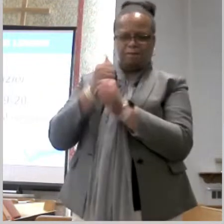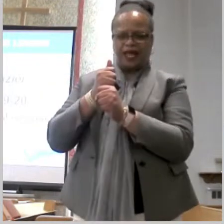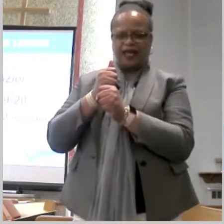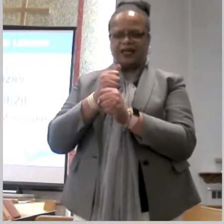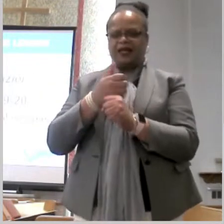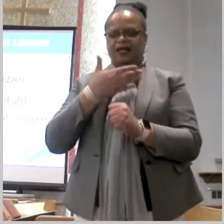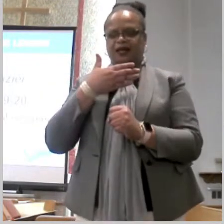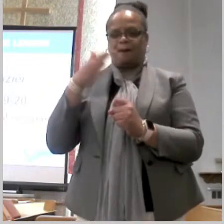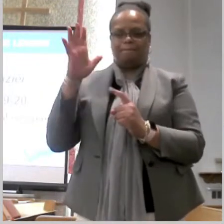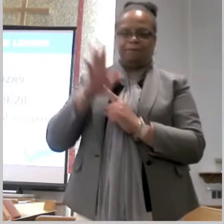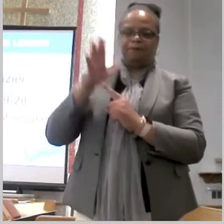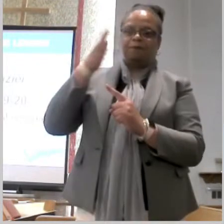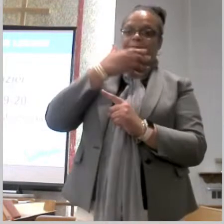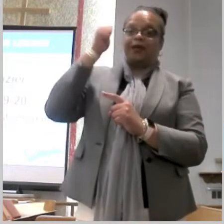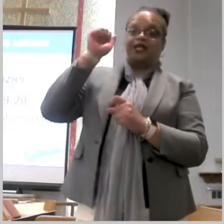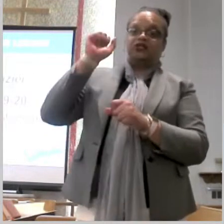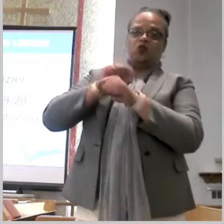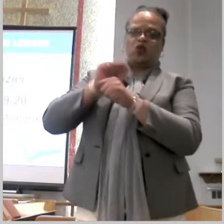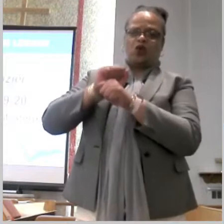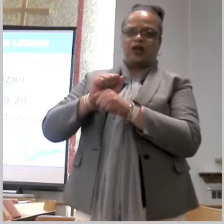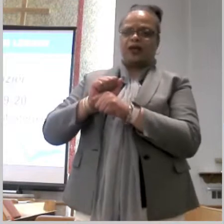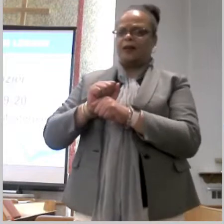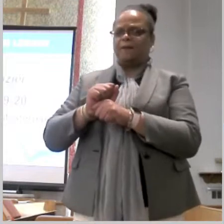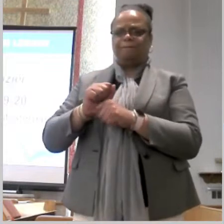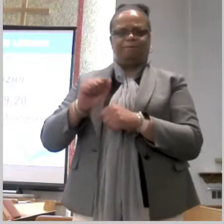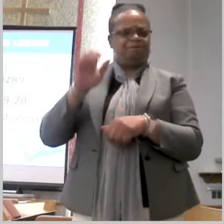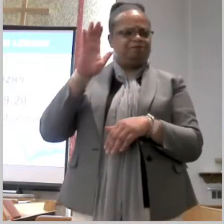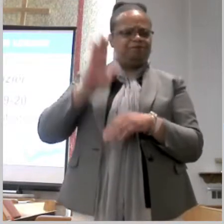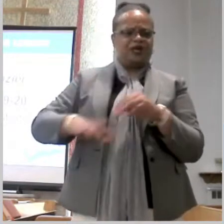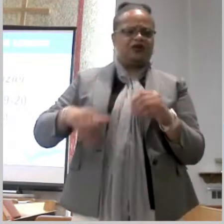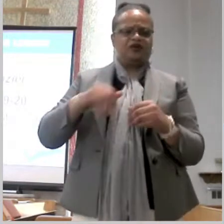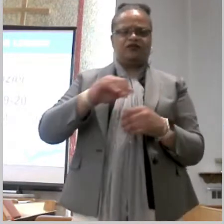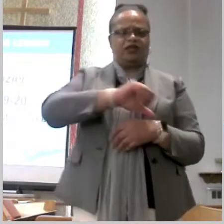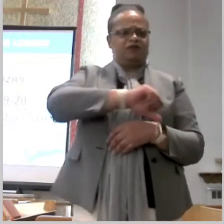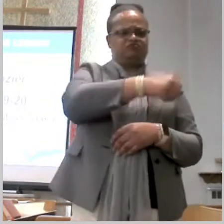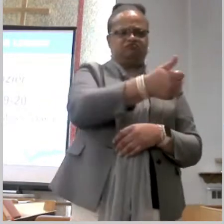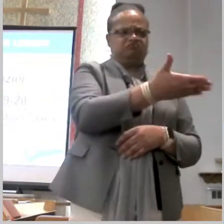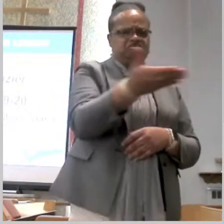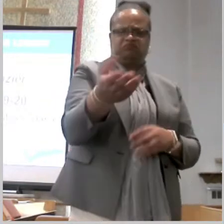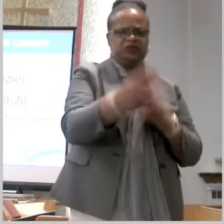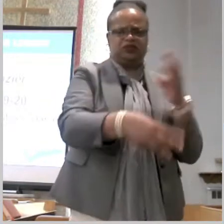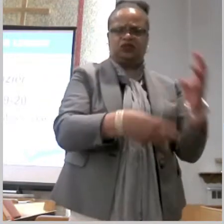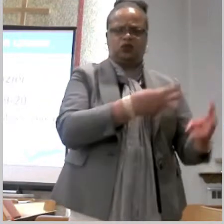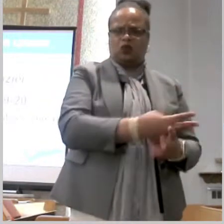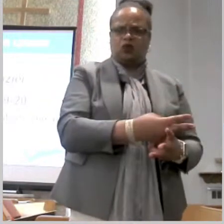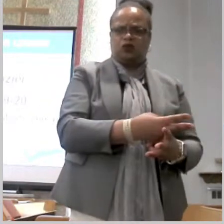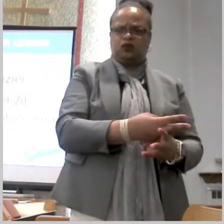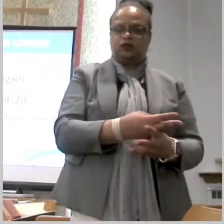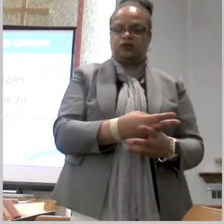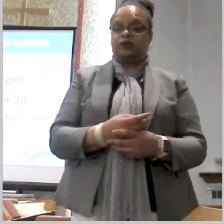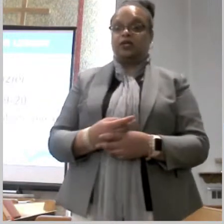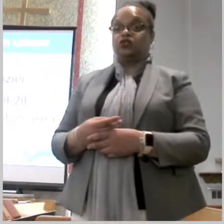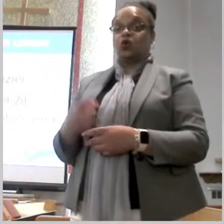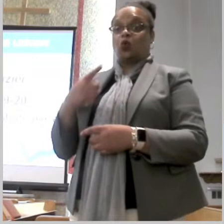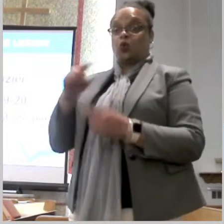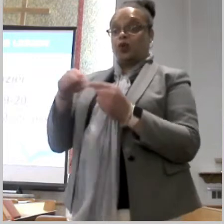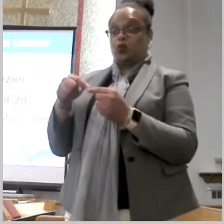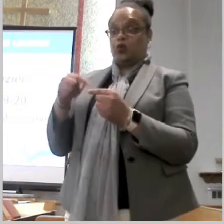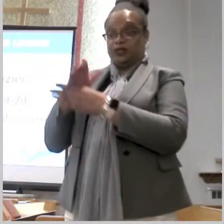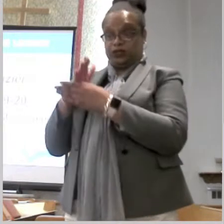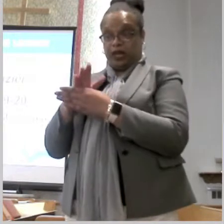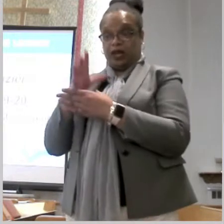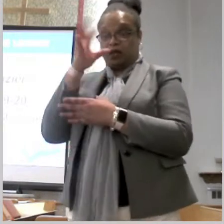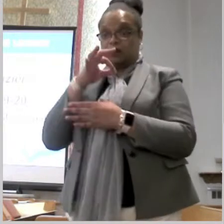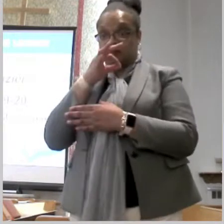beyond any earthly painting or sculpture. Through the bread and the cup we partake of in this Lord's Supper, right, we too